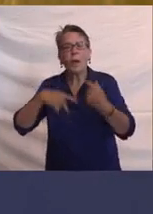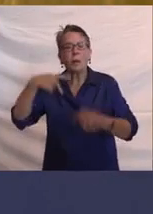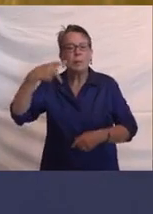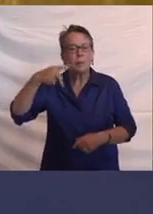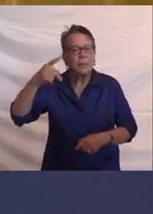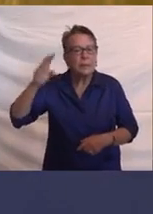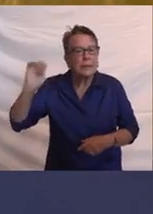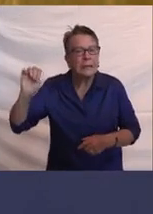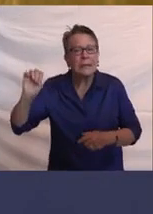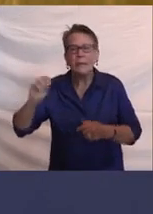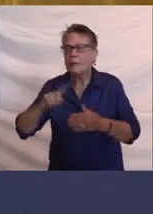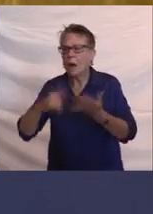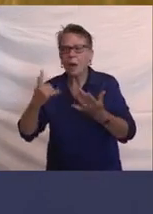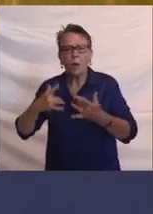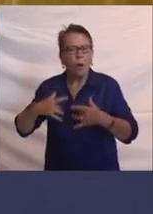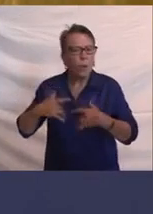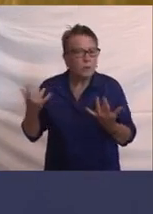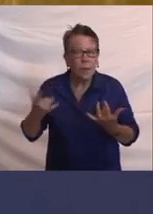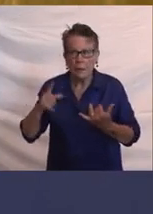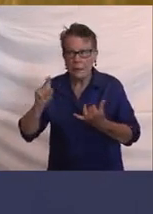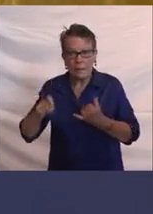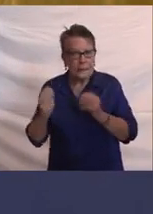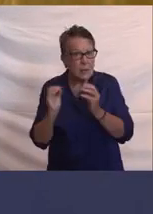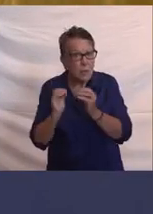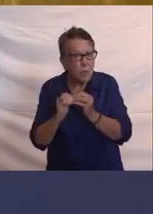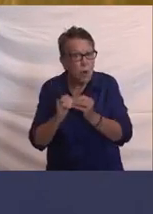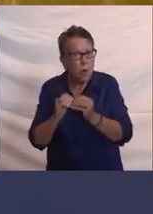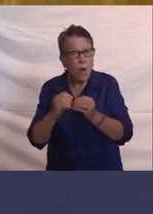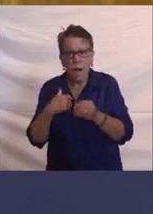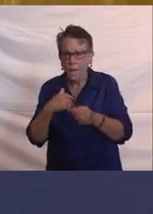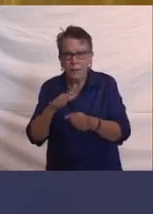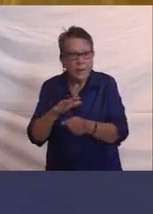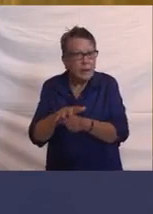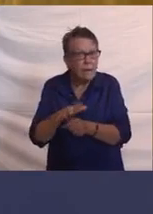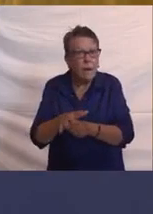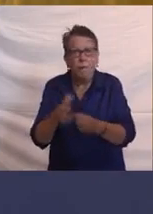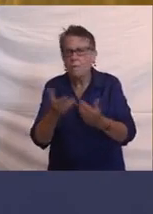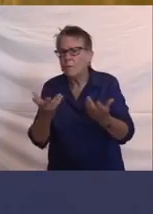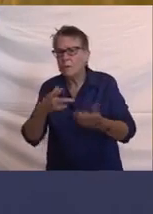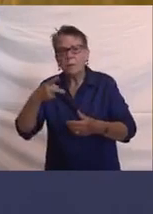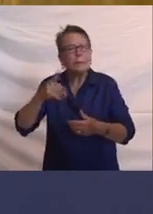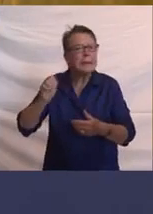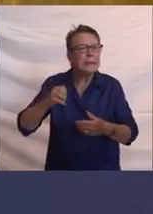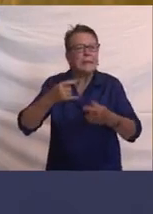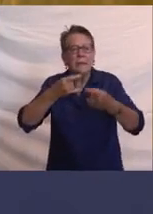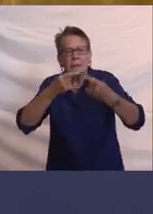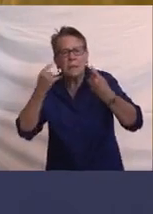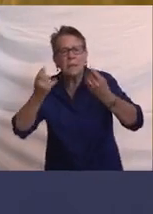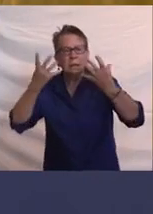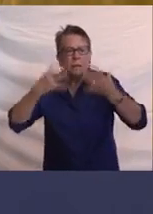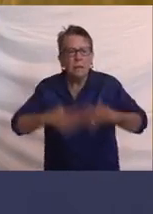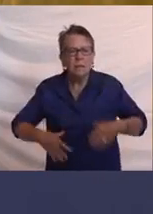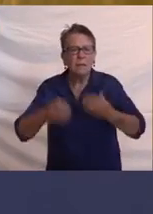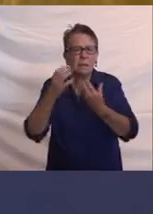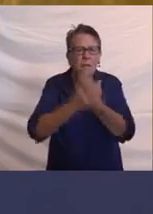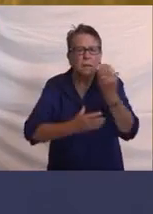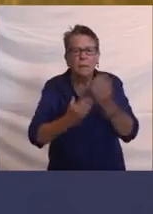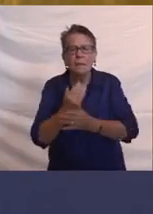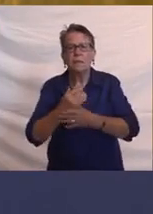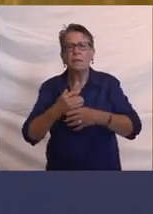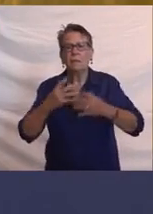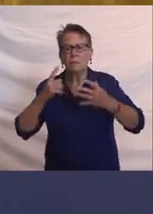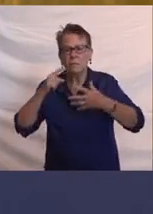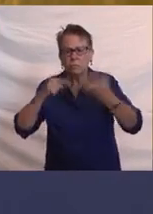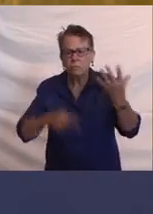that? How much more PPE is, and other pieces of the supply chain are now being made in New Jersey? And what's in the way of those